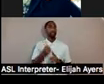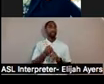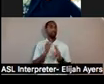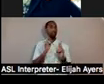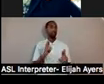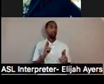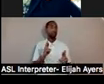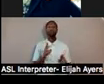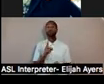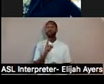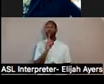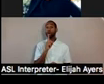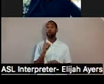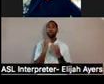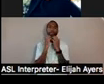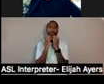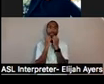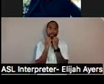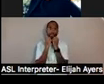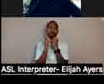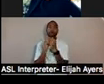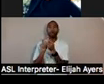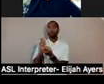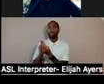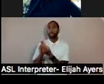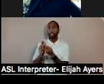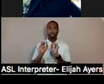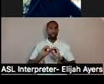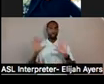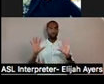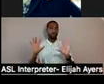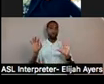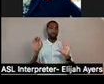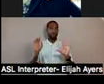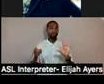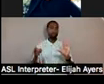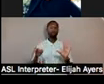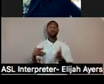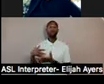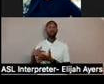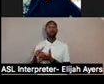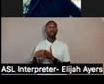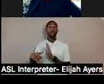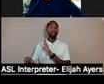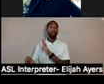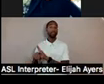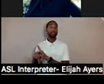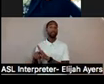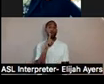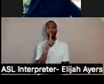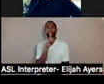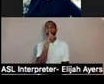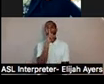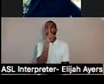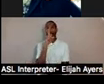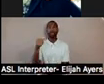self-respect. They really, really value precision and clarity. Some of the weaknesses of the dignified denier